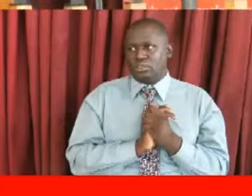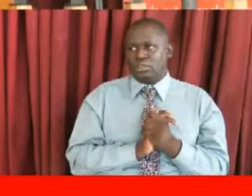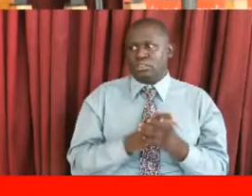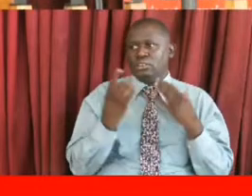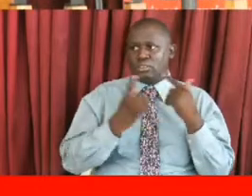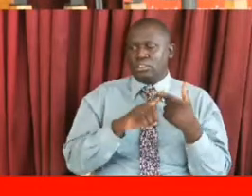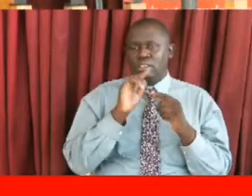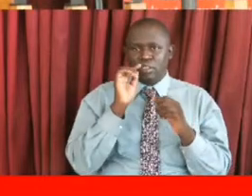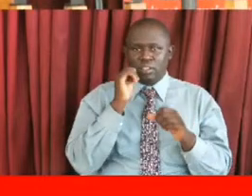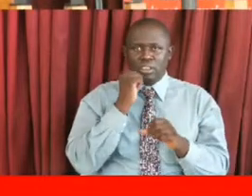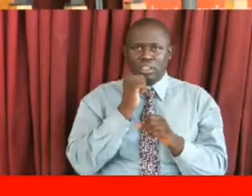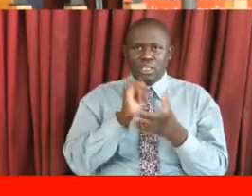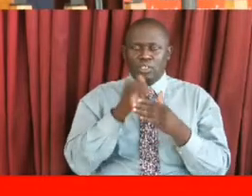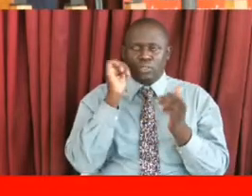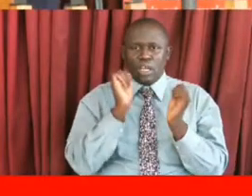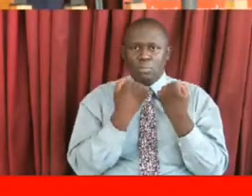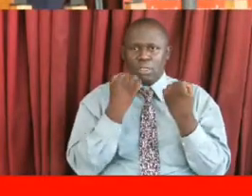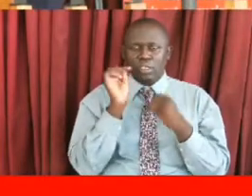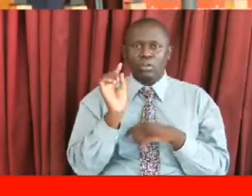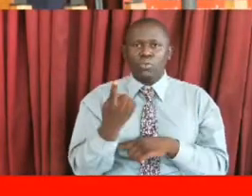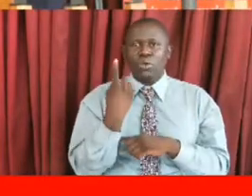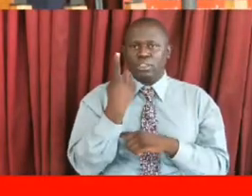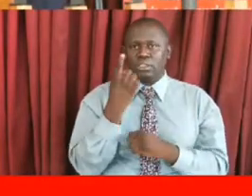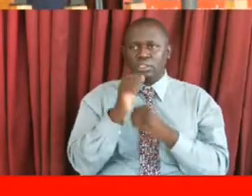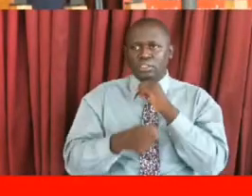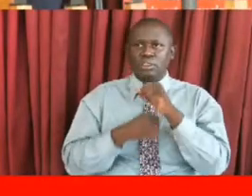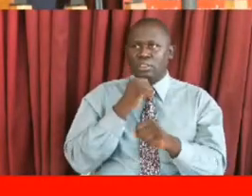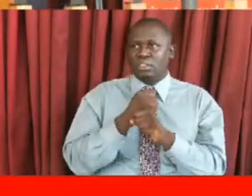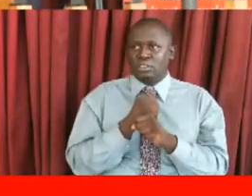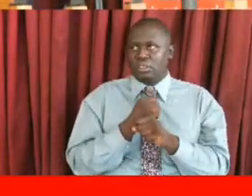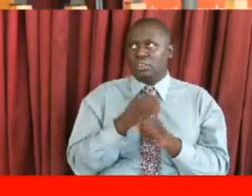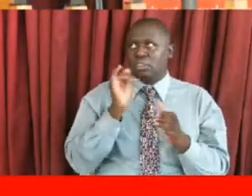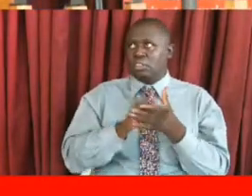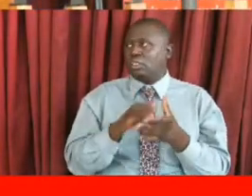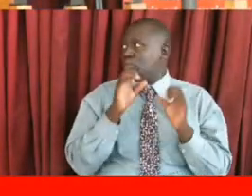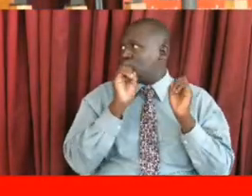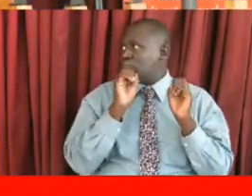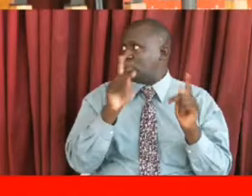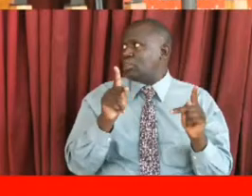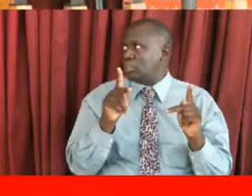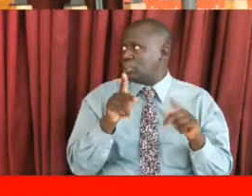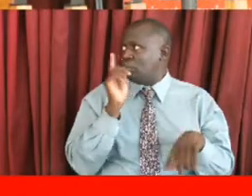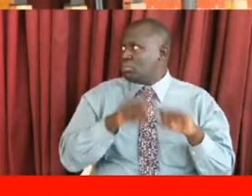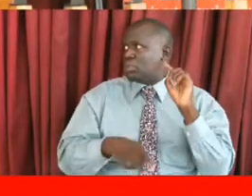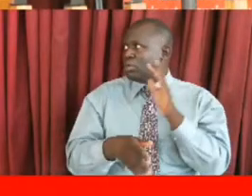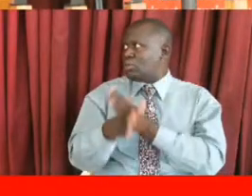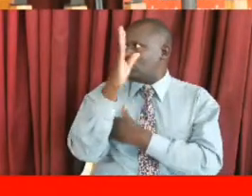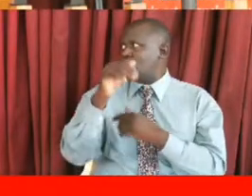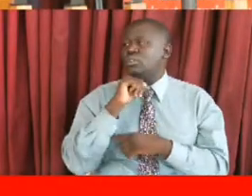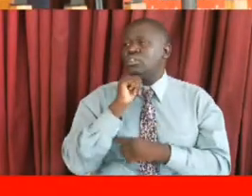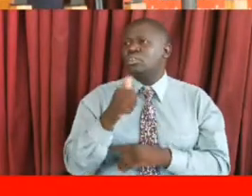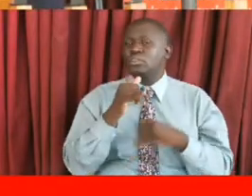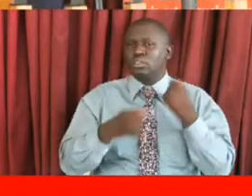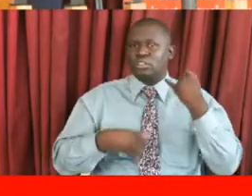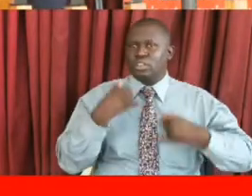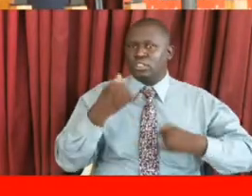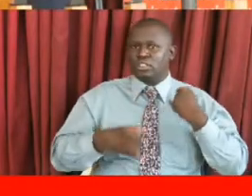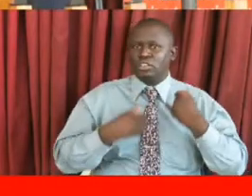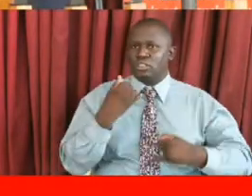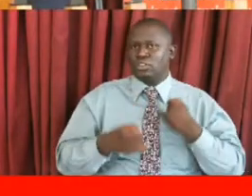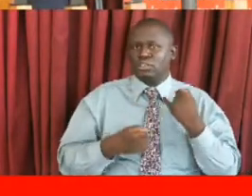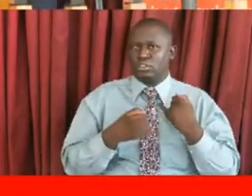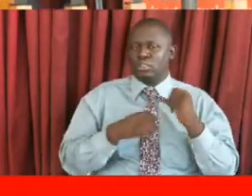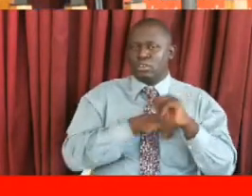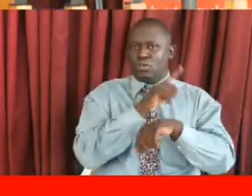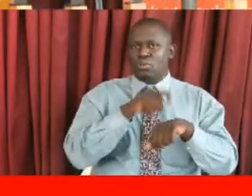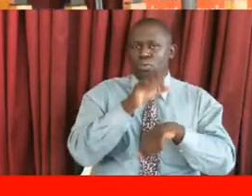go once in a year it was okay but God was not enjoying so when